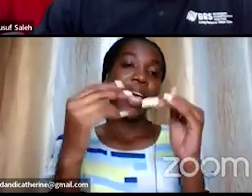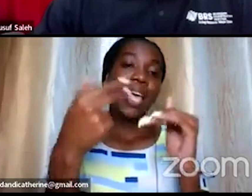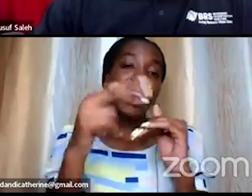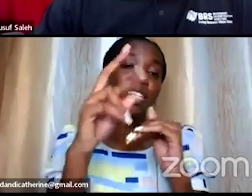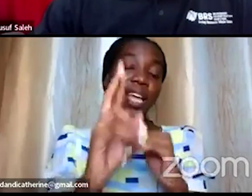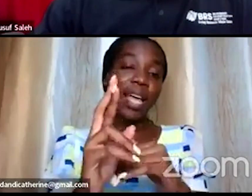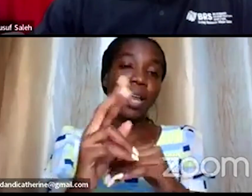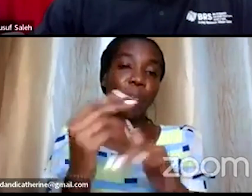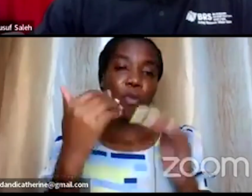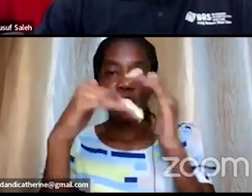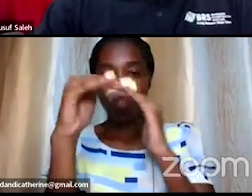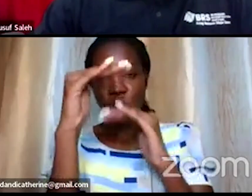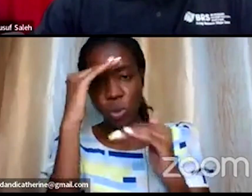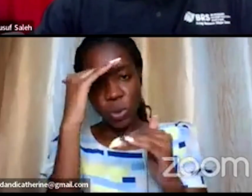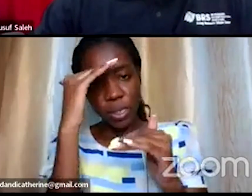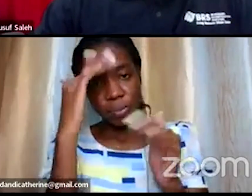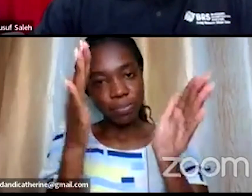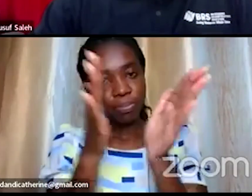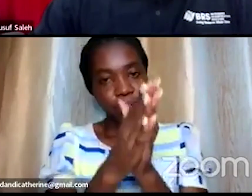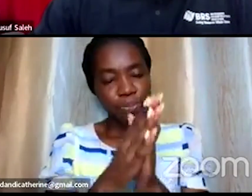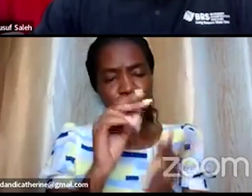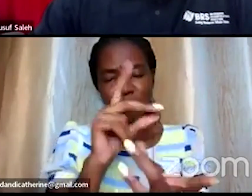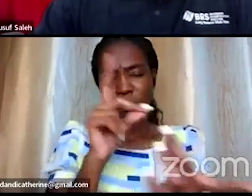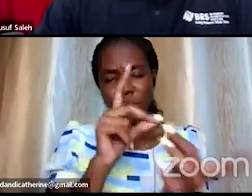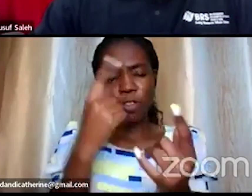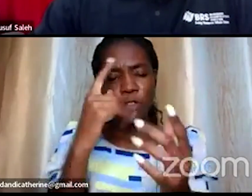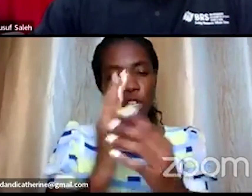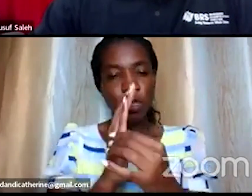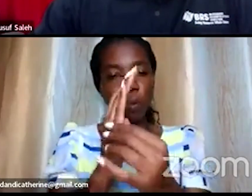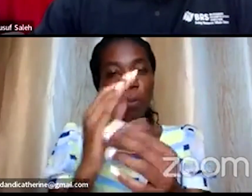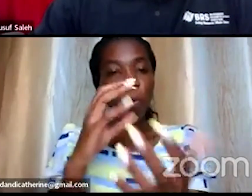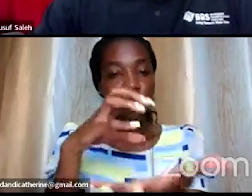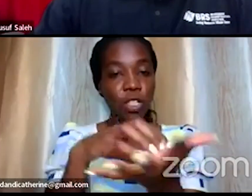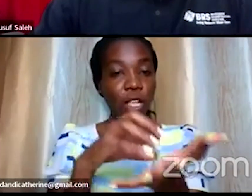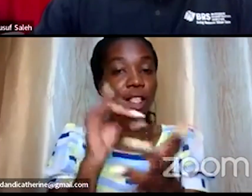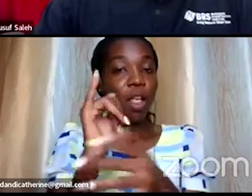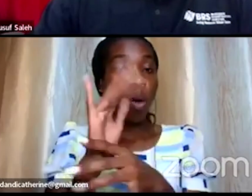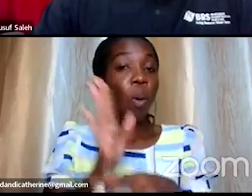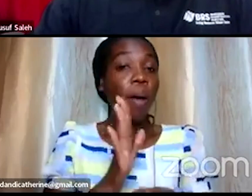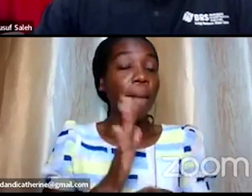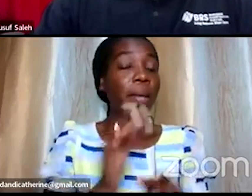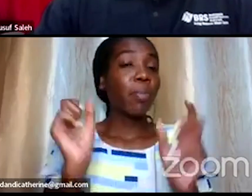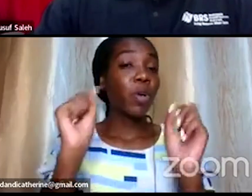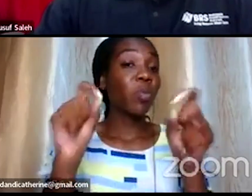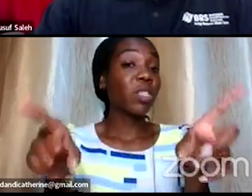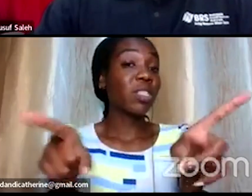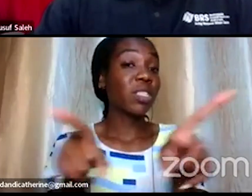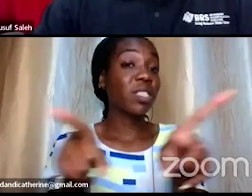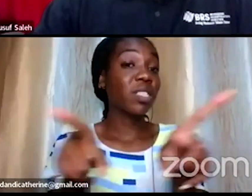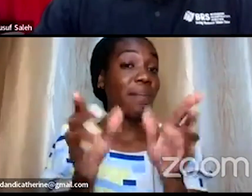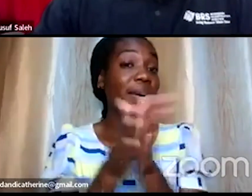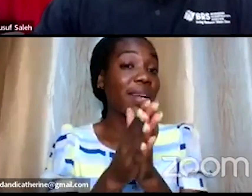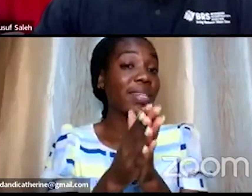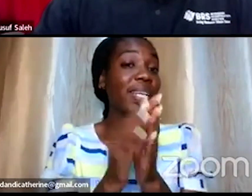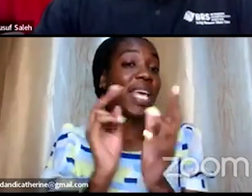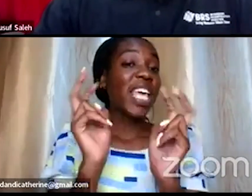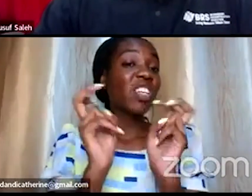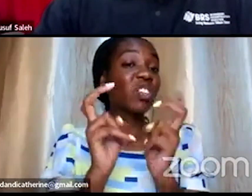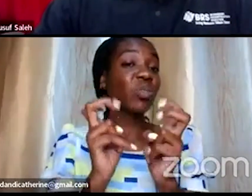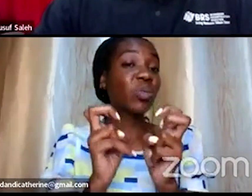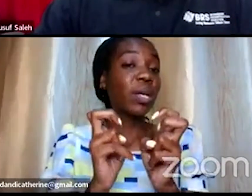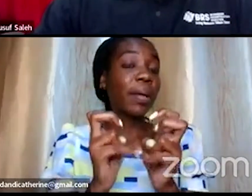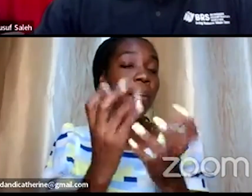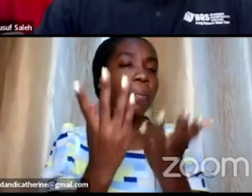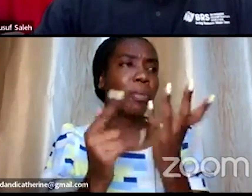professionals, and in particular for the leadership positions that are women. It could be the same, And the issue is maybe you